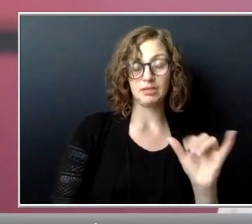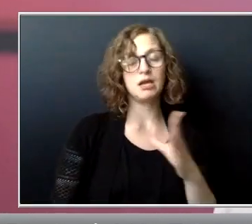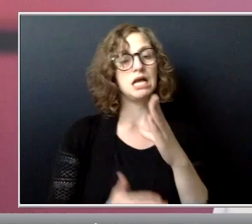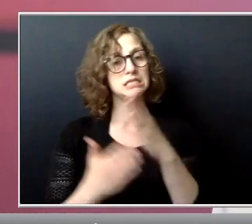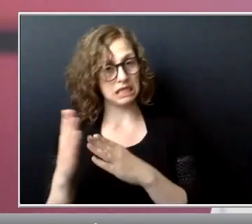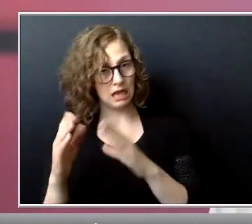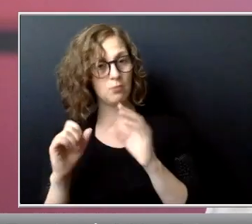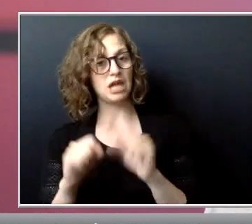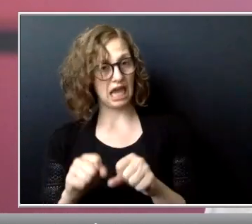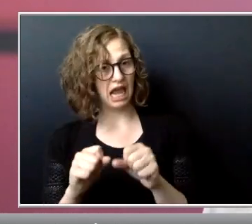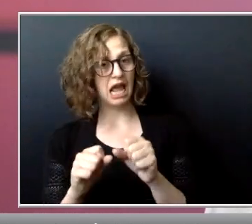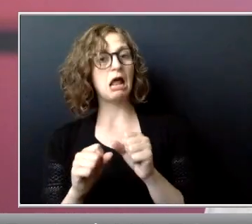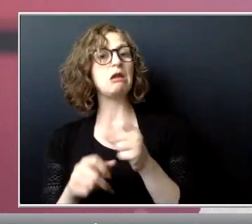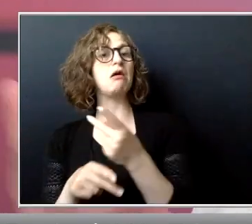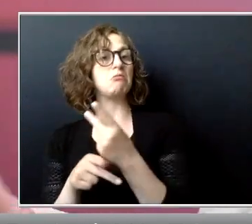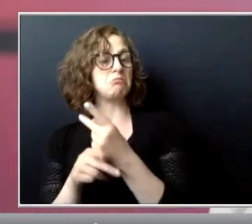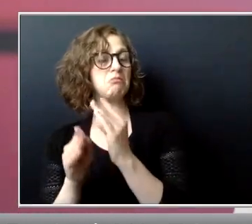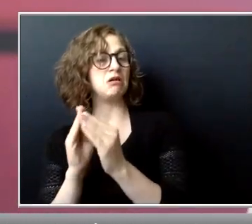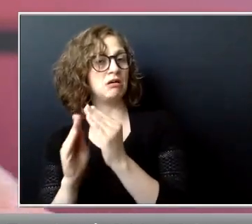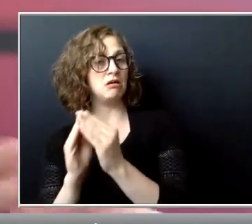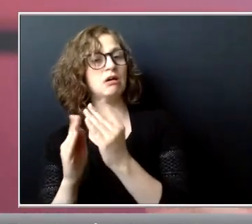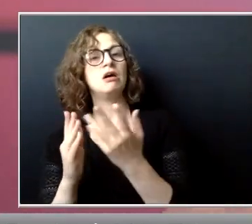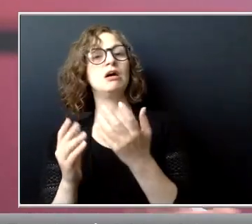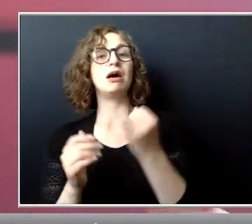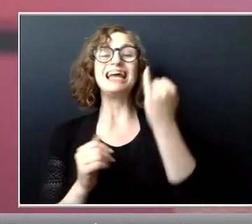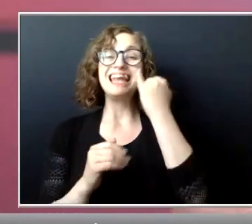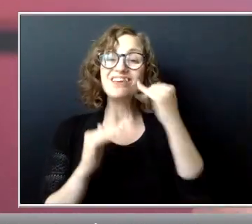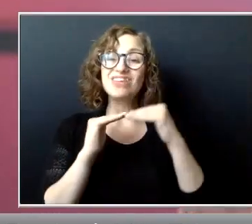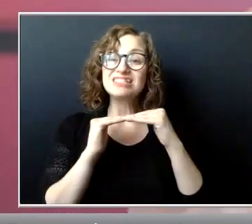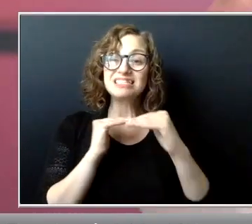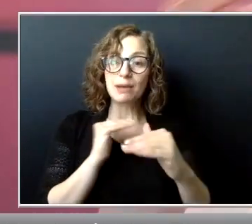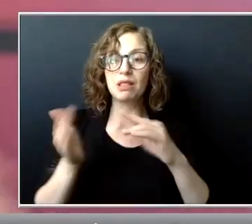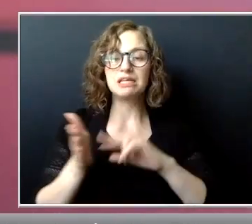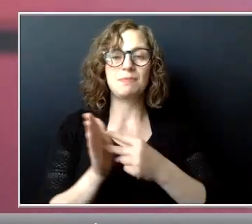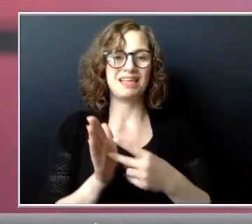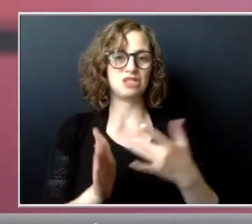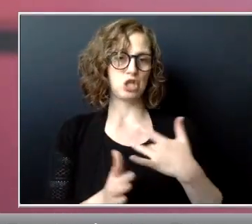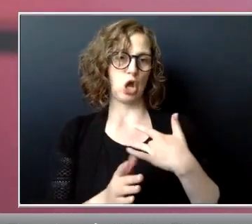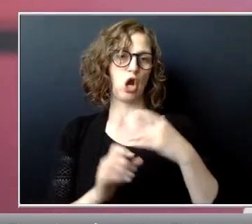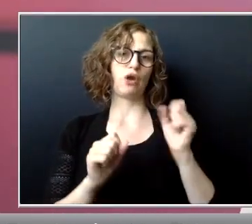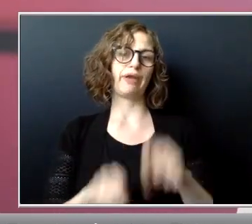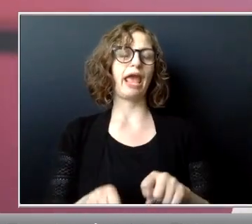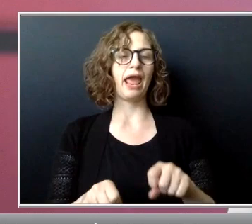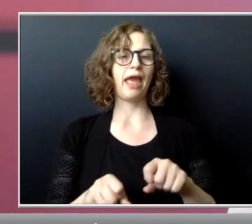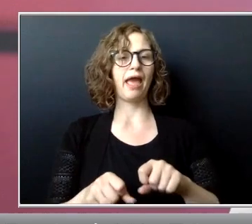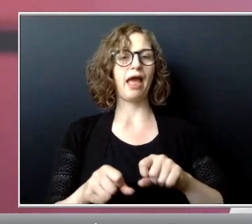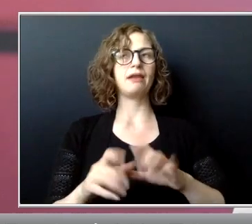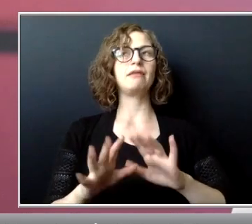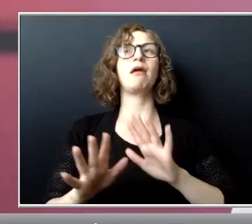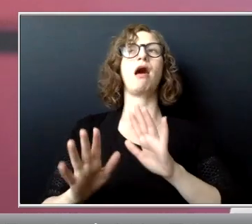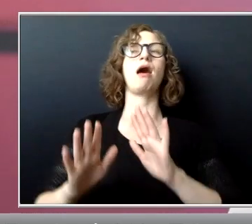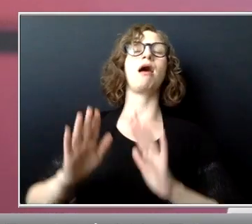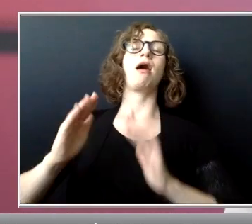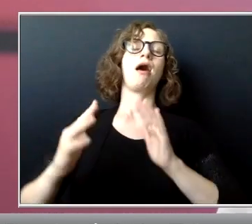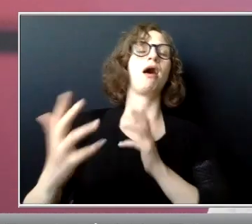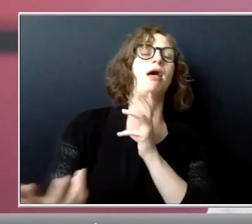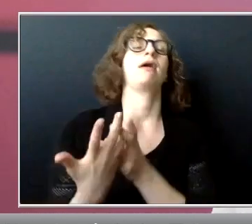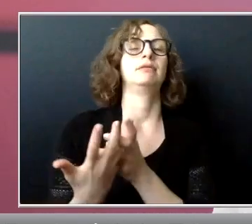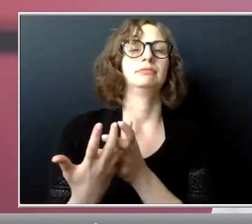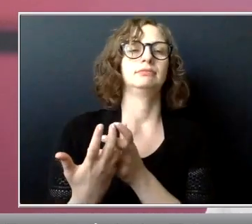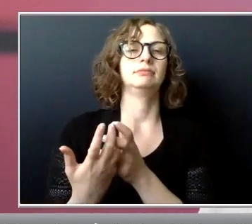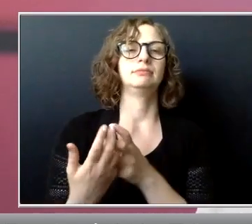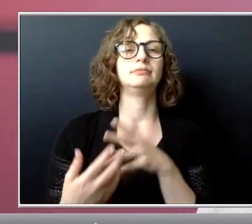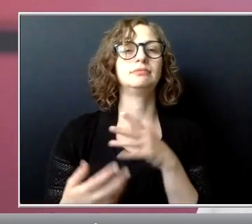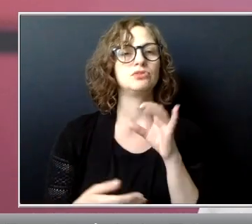it's stabilized, then the heart can then compensate, which goes back to like prediabetes or regulation of diabetes, what other form you have, is once